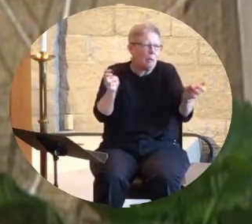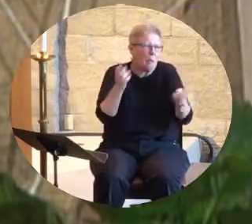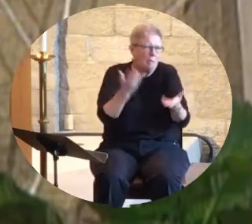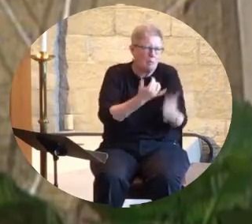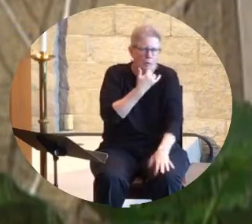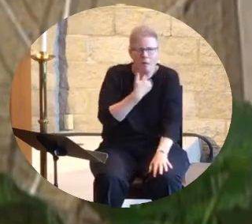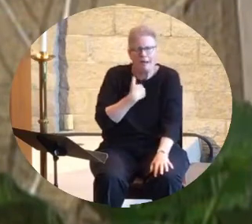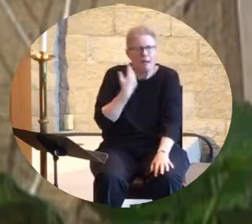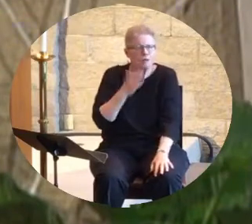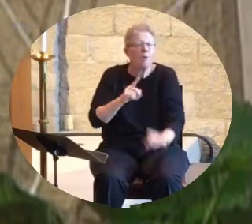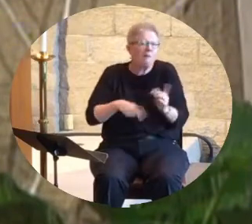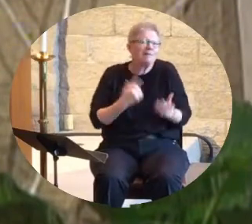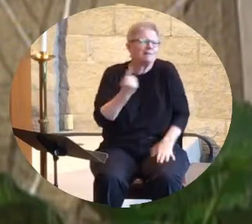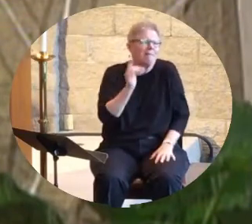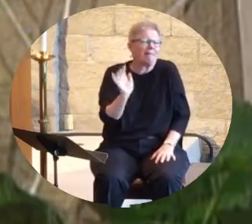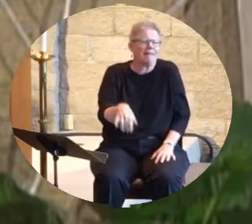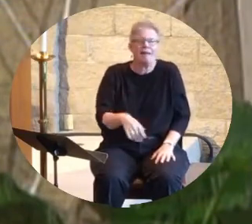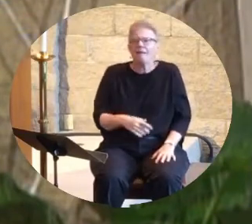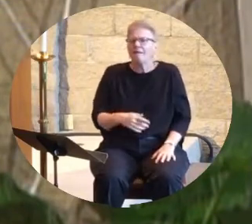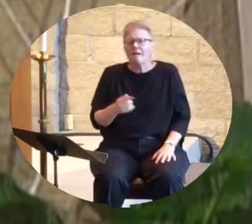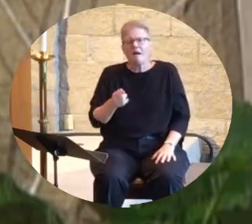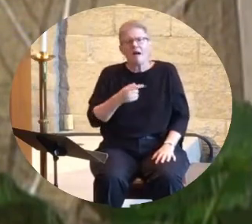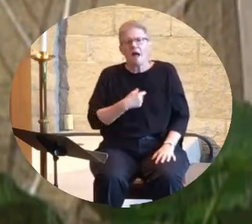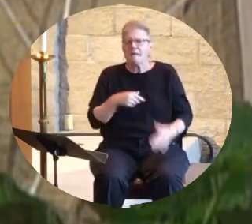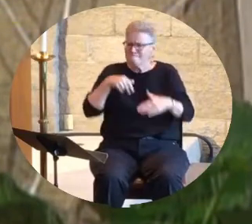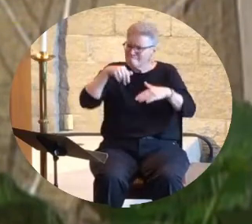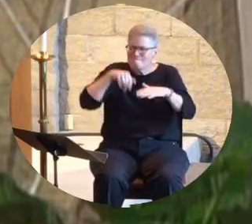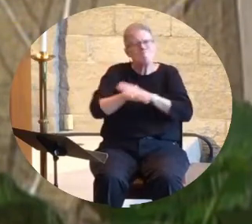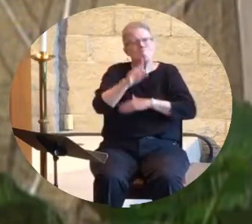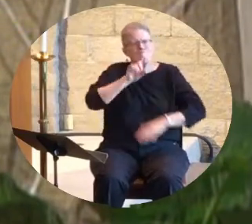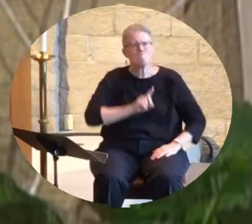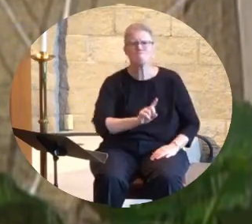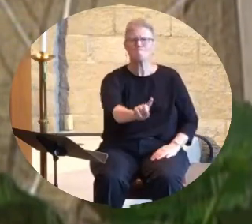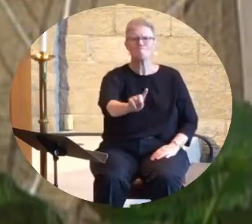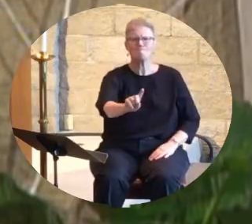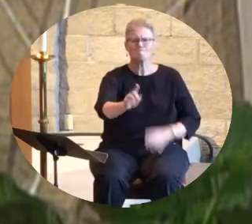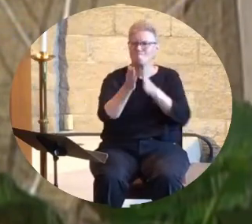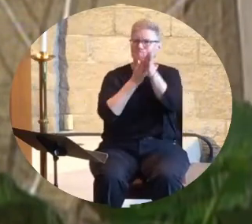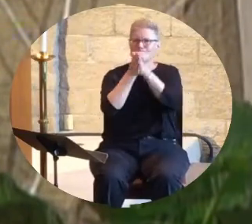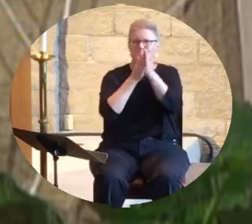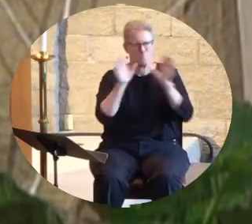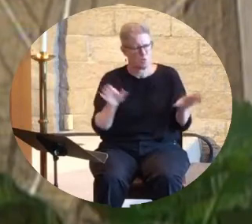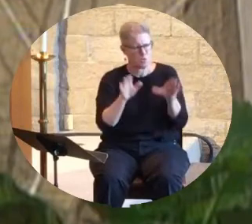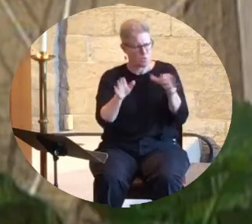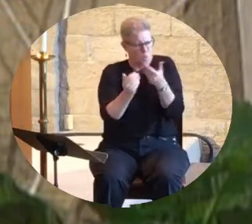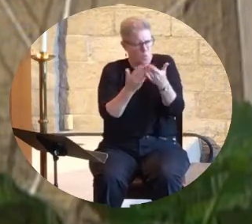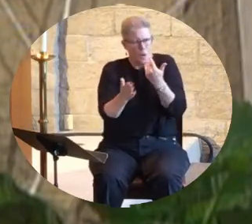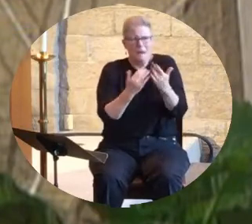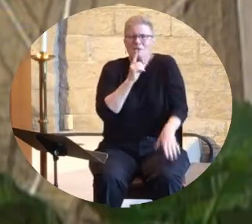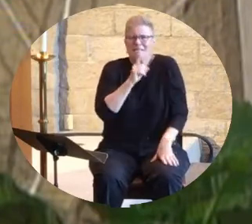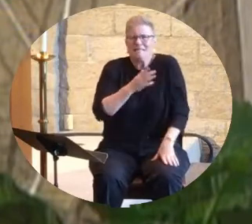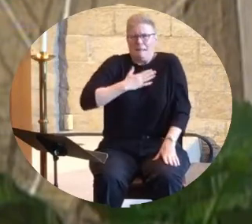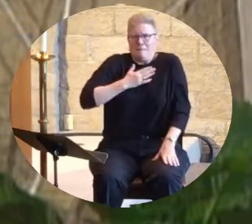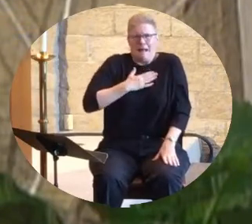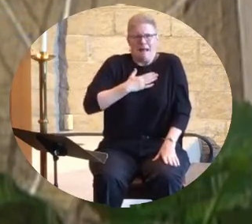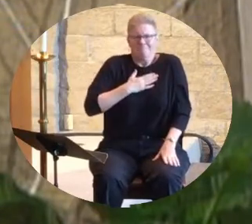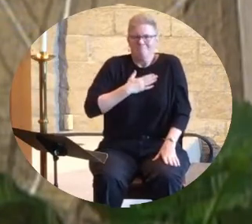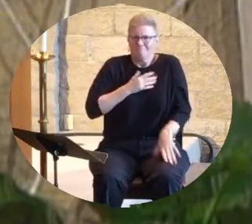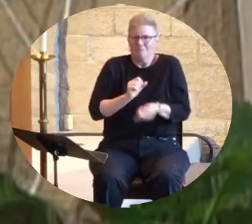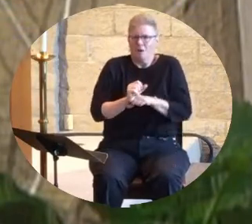it's fabulous. I spring forth with a mighty zeal to do what is mine to do today. I don't know about